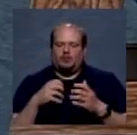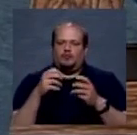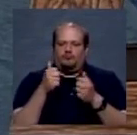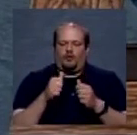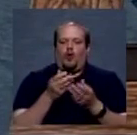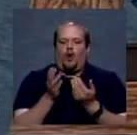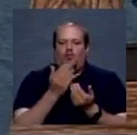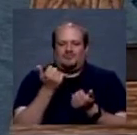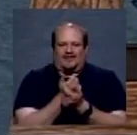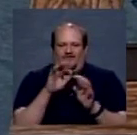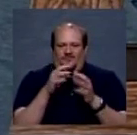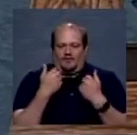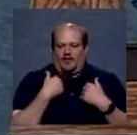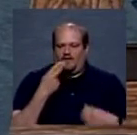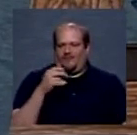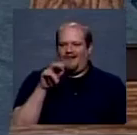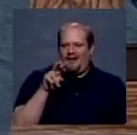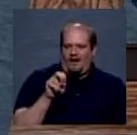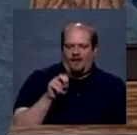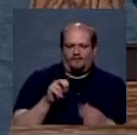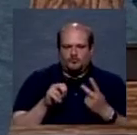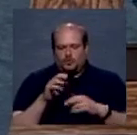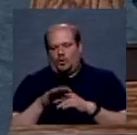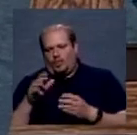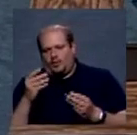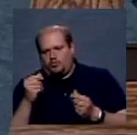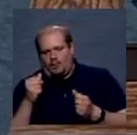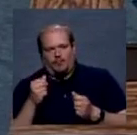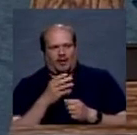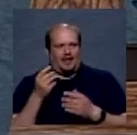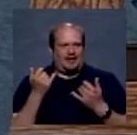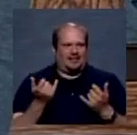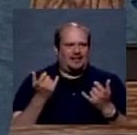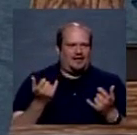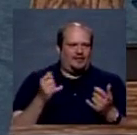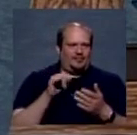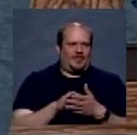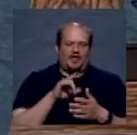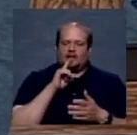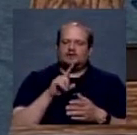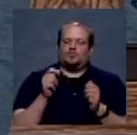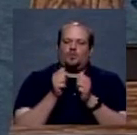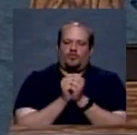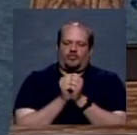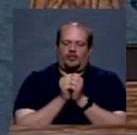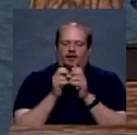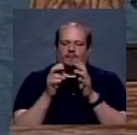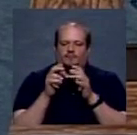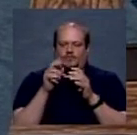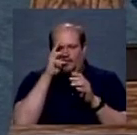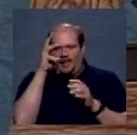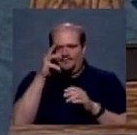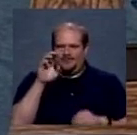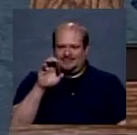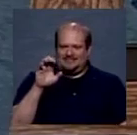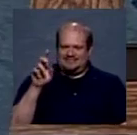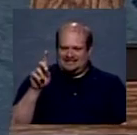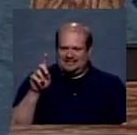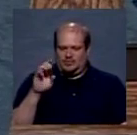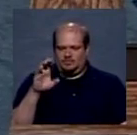every family had a hive or two on their property. Mm-hmm. And that is now, with the advent of CCD, or